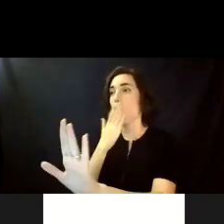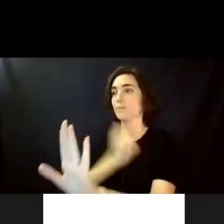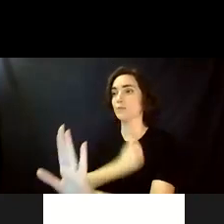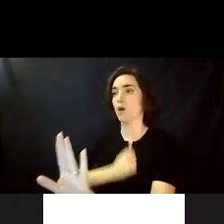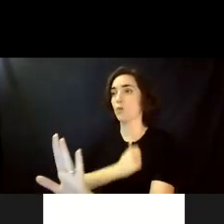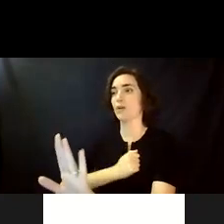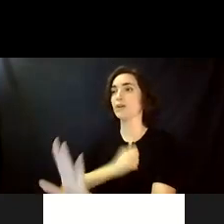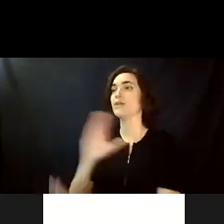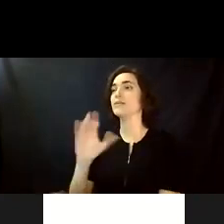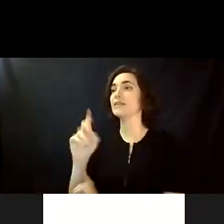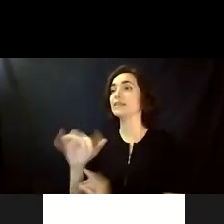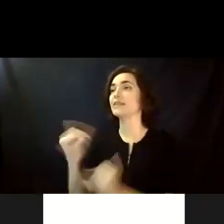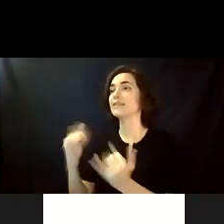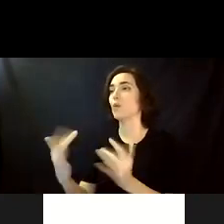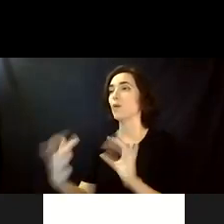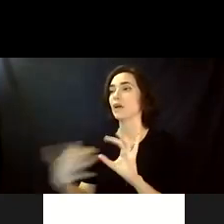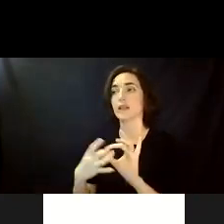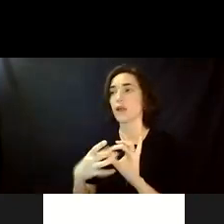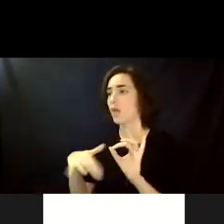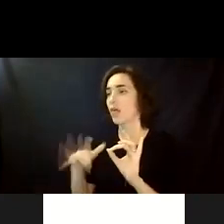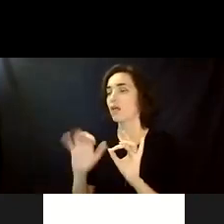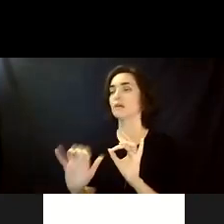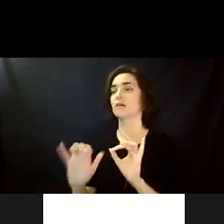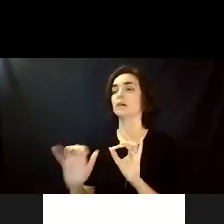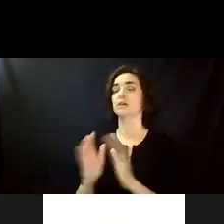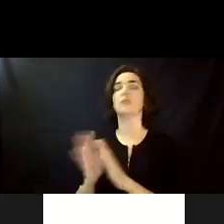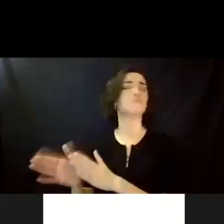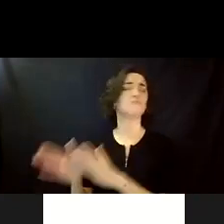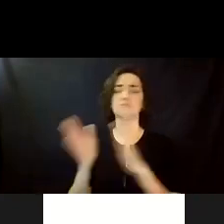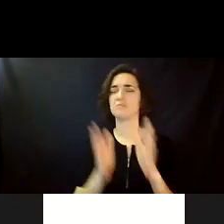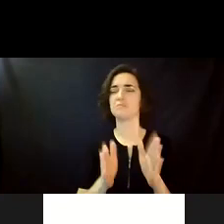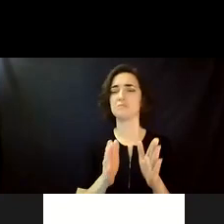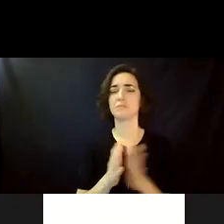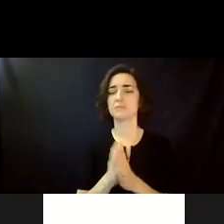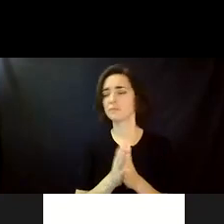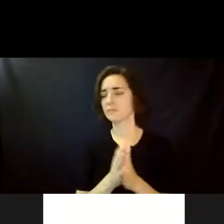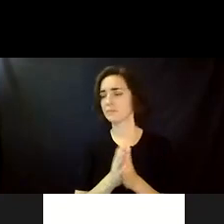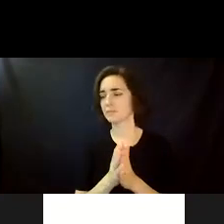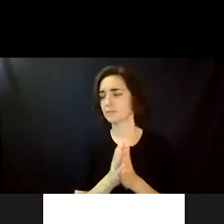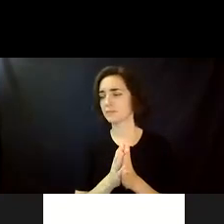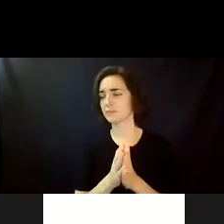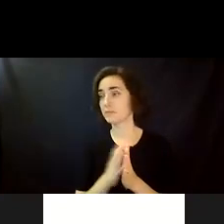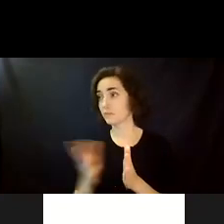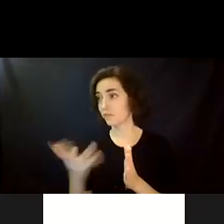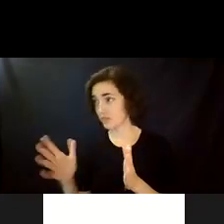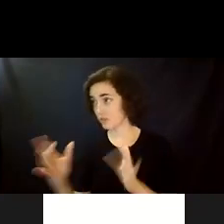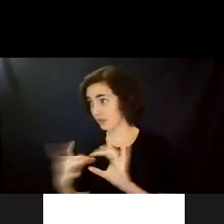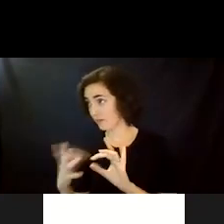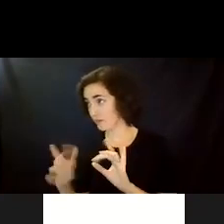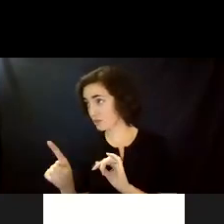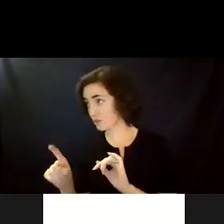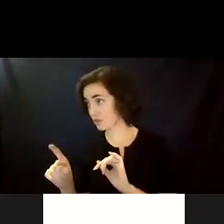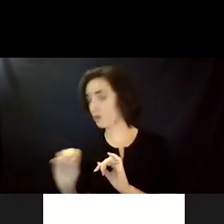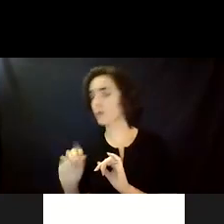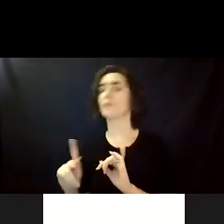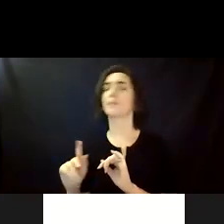Cindy, we're still waiting to get connected. So we'll move on to, is she there? Okay. So